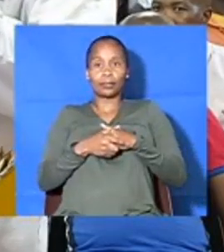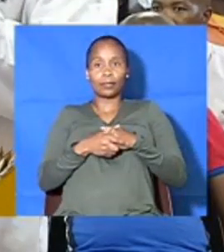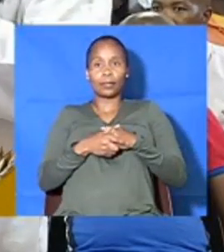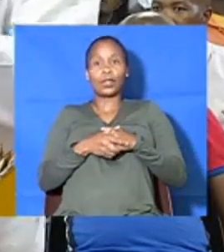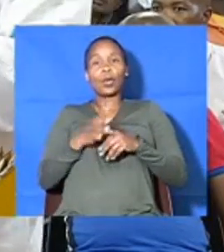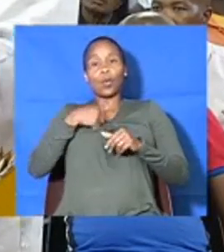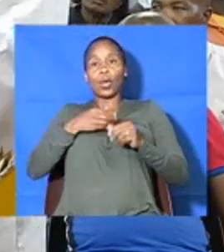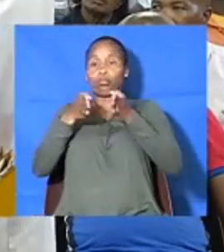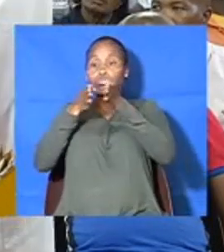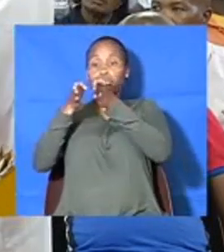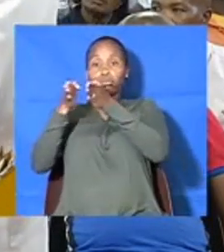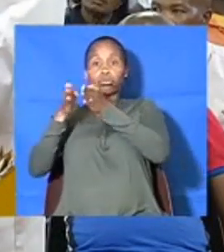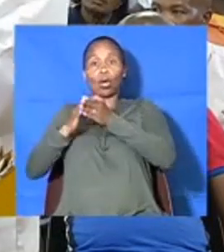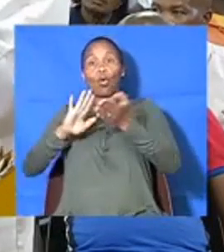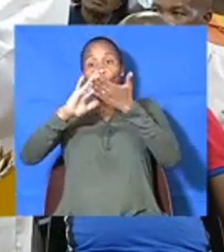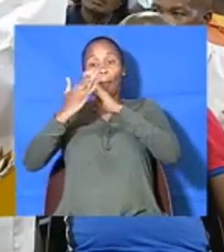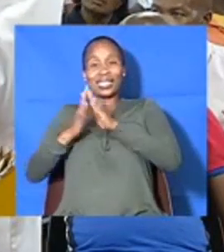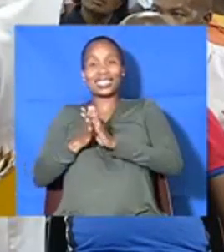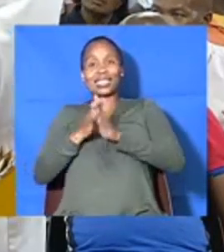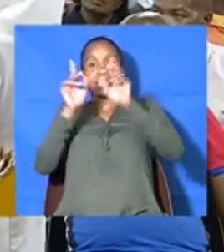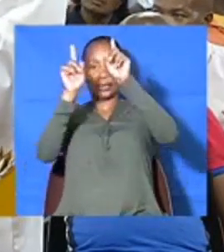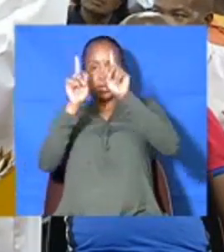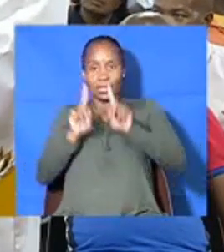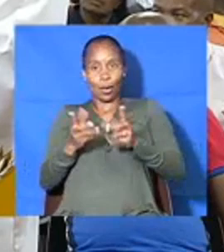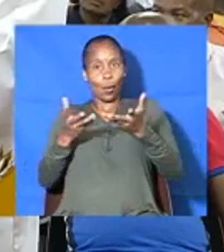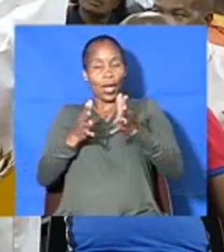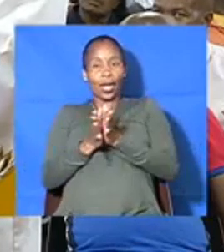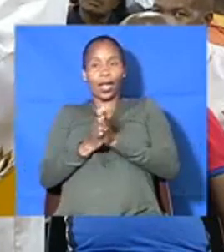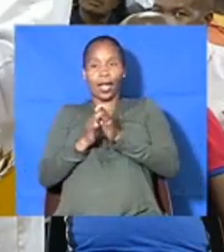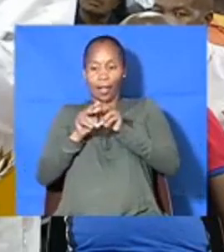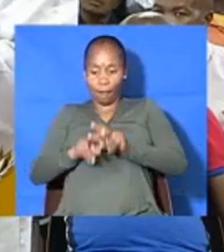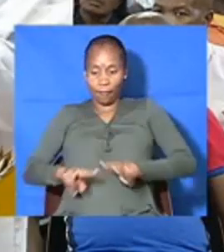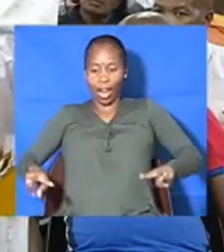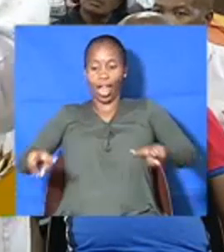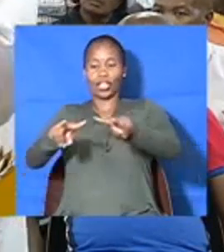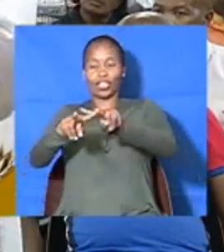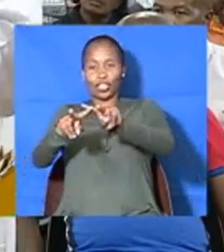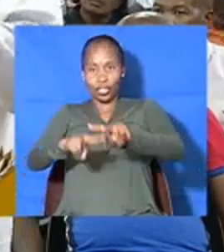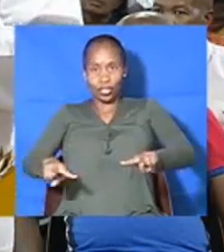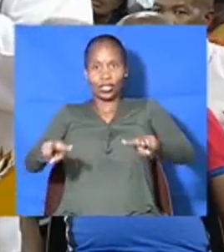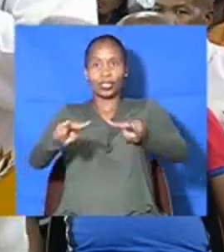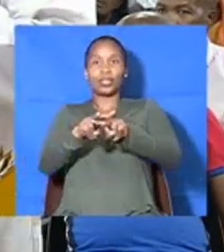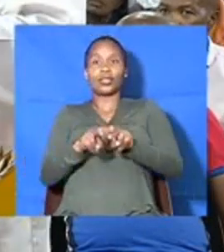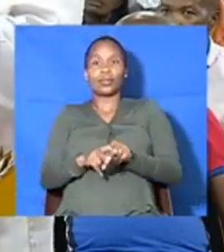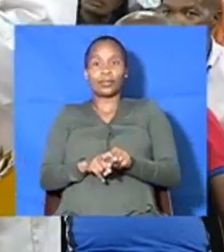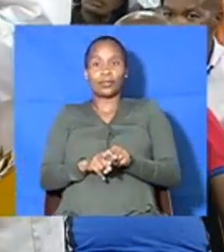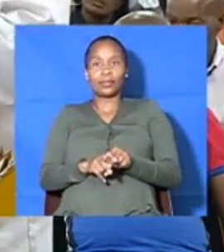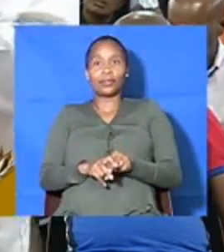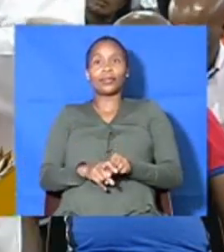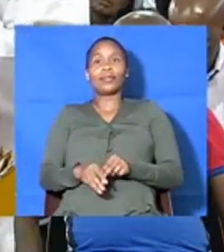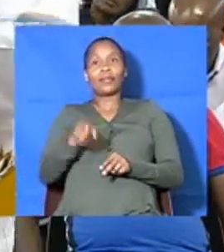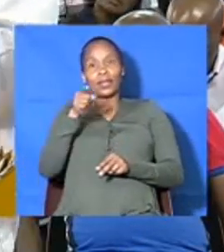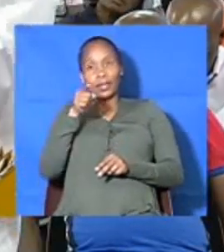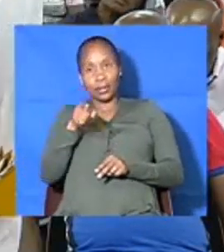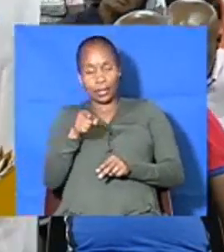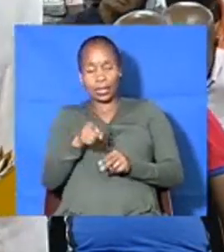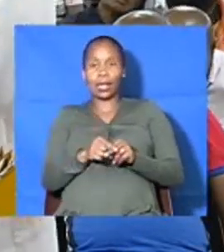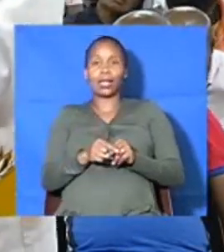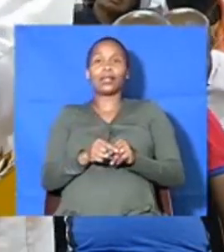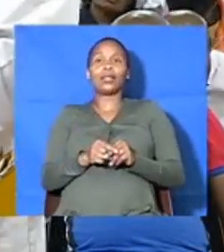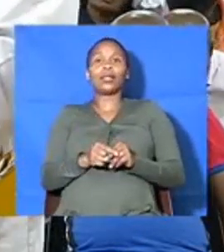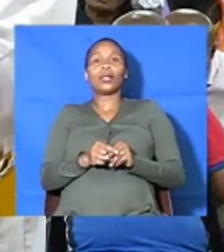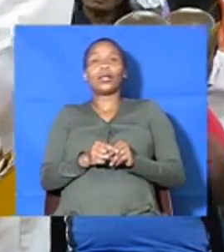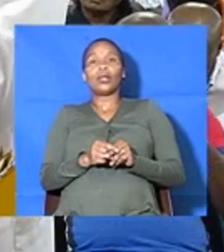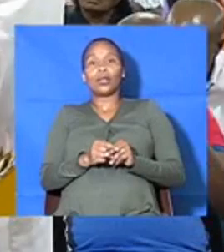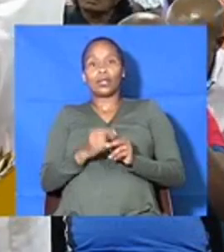hospitals and the public hospital. I would humbly request our parliament to make sure that there will be equal access and